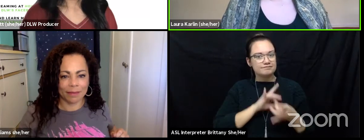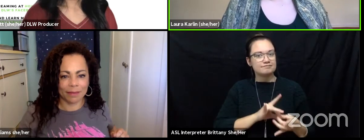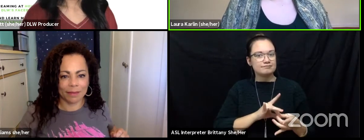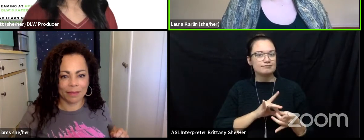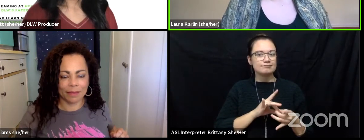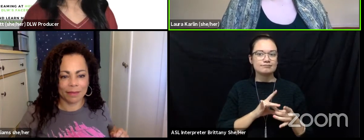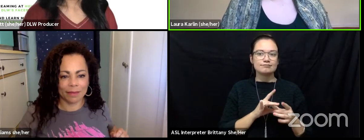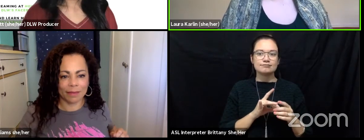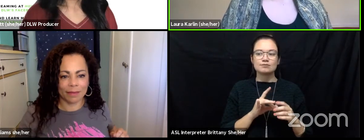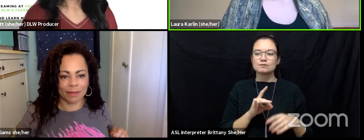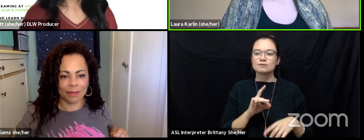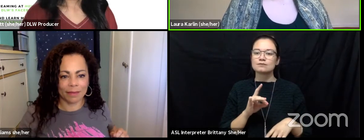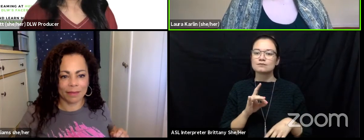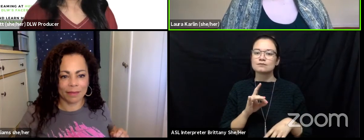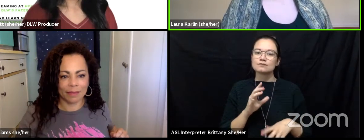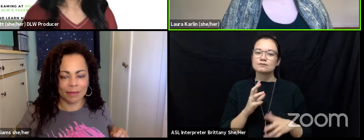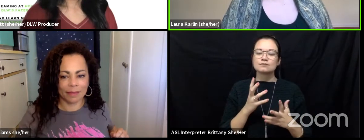of